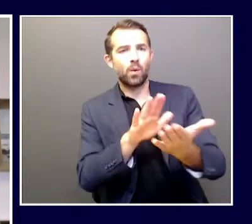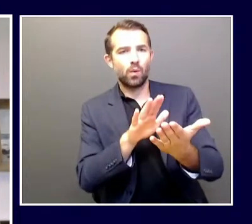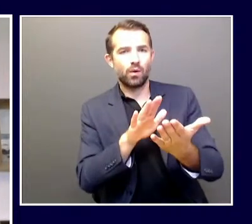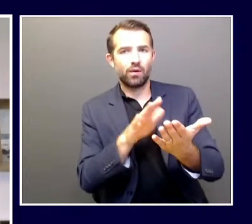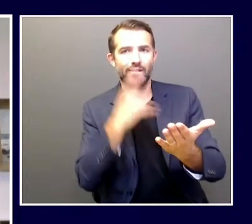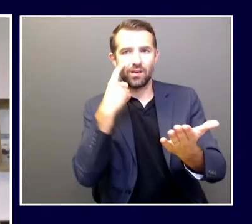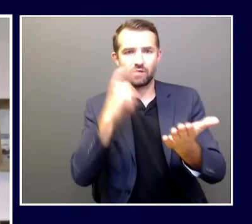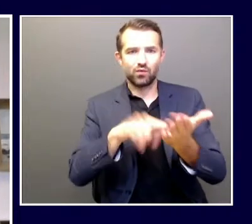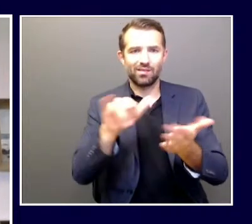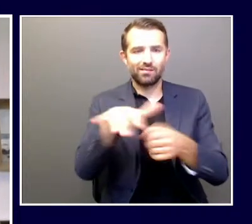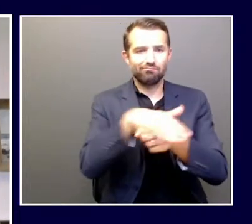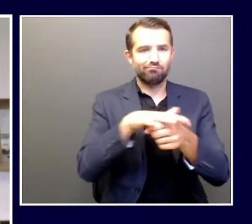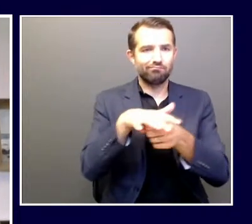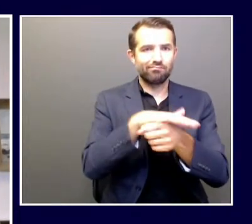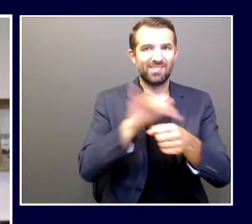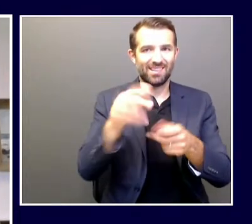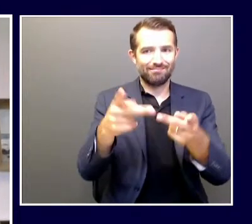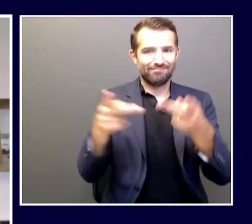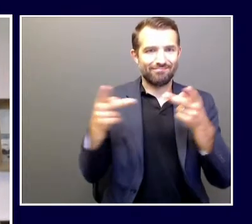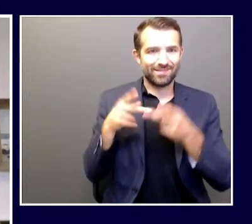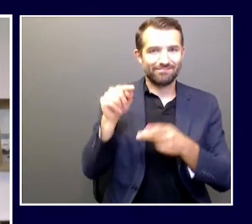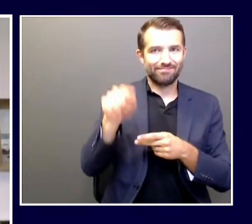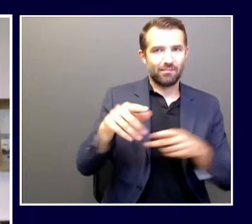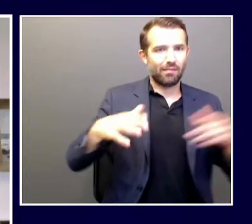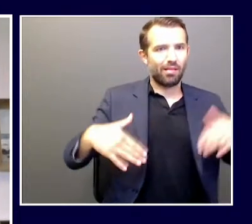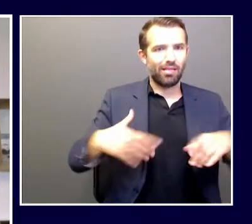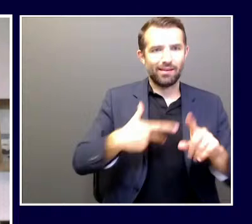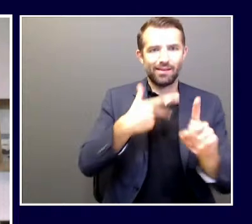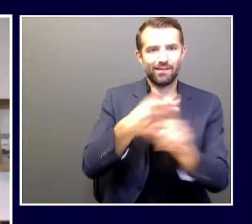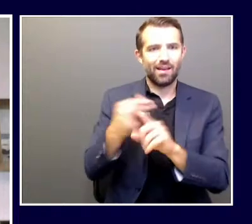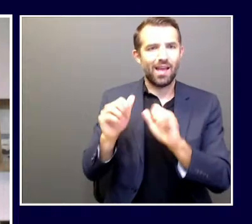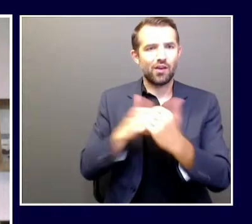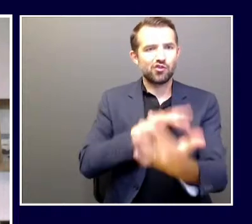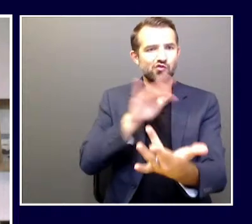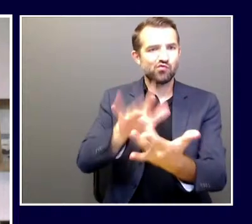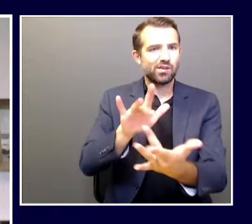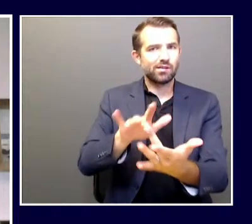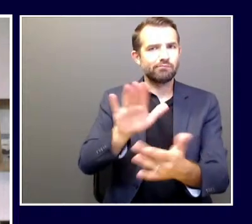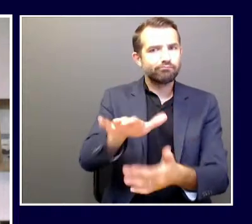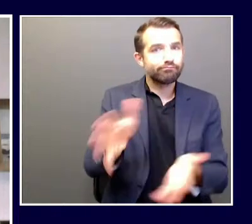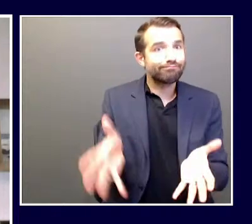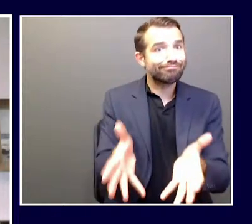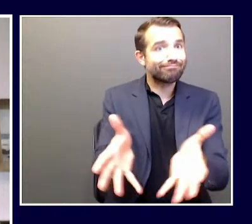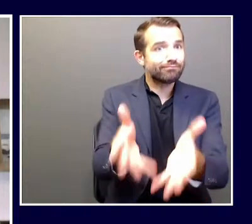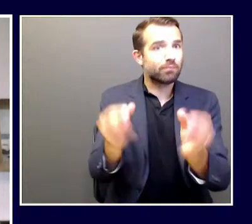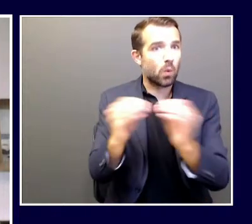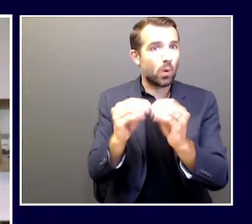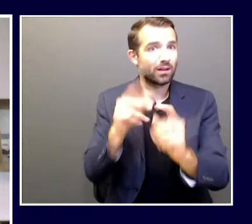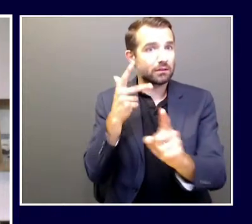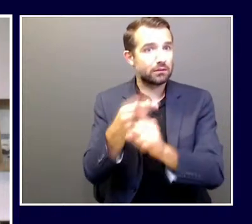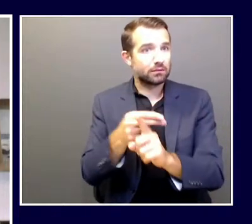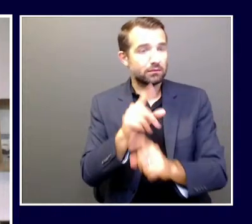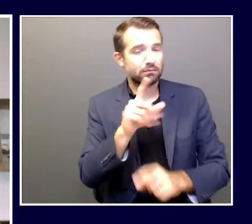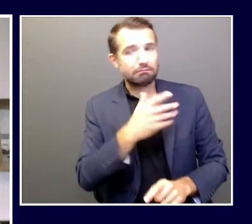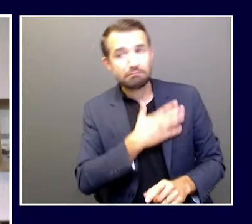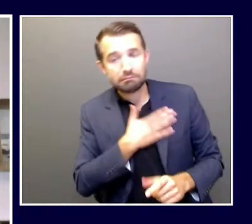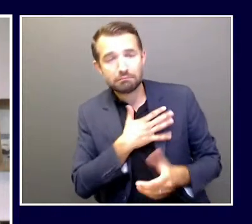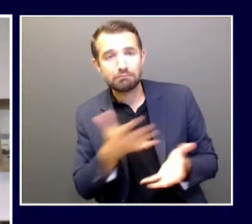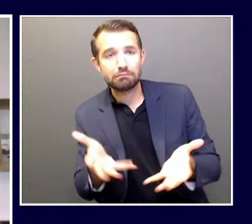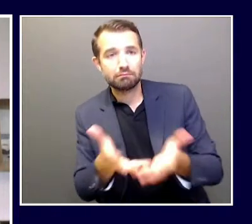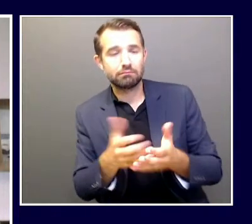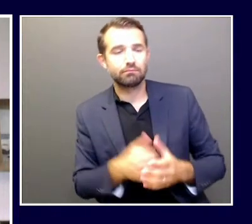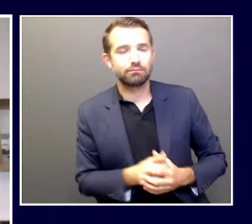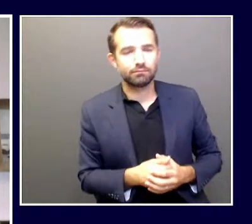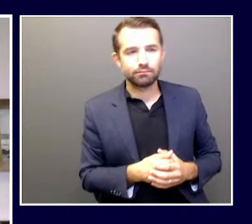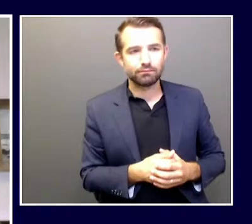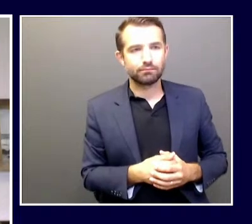unvaccinated, or how you're trying to reach out to those folks who are outside of healthcare settings to try to get them vaccinated? Yeah, you're absolutely right, Kevin. I think your hypotheses